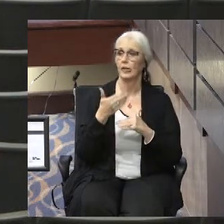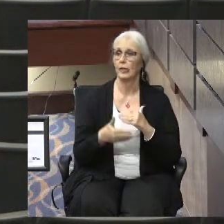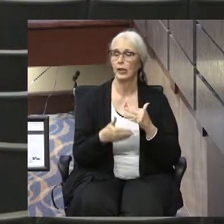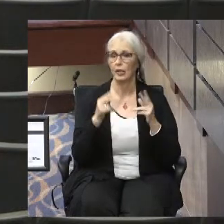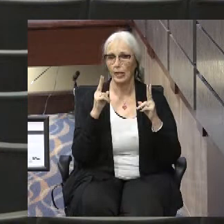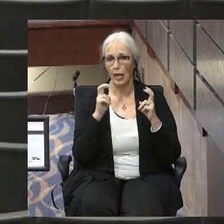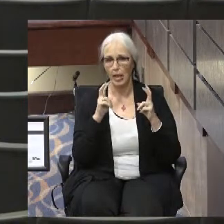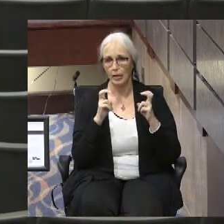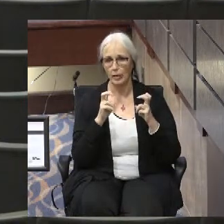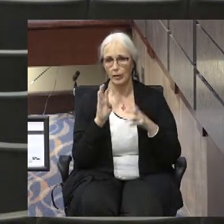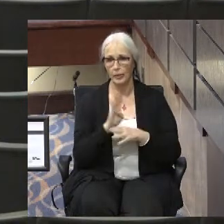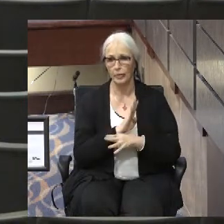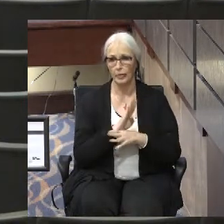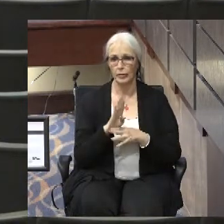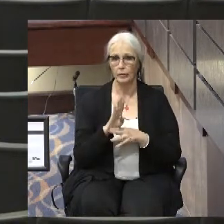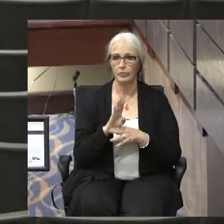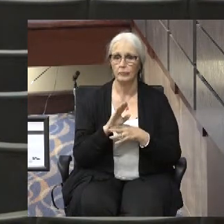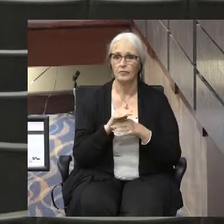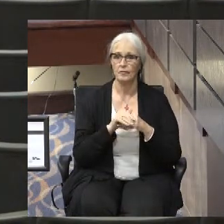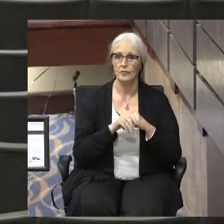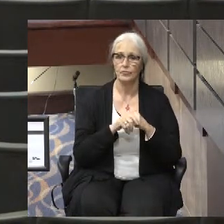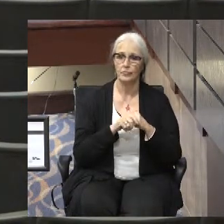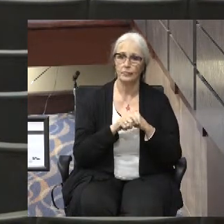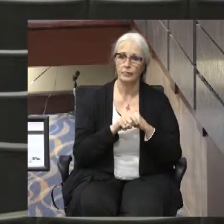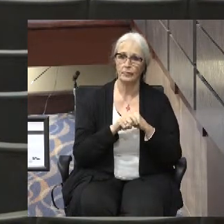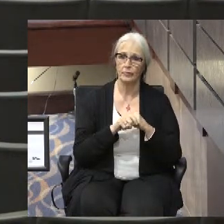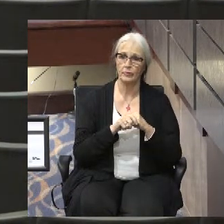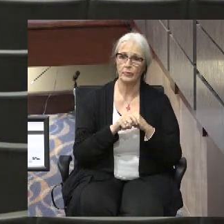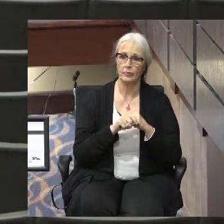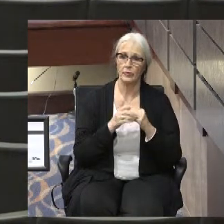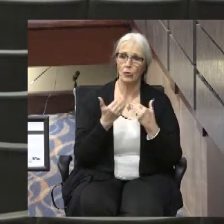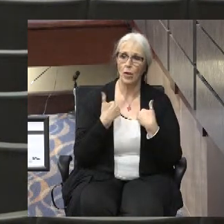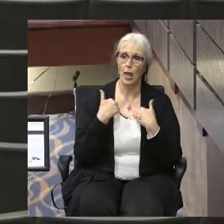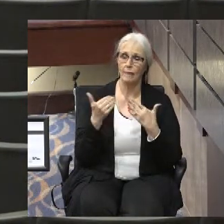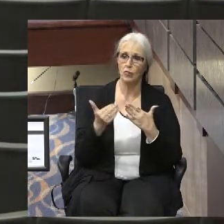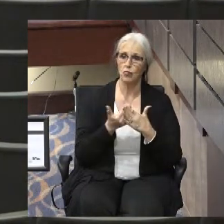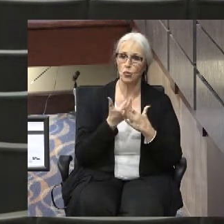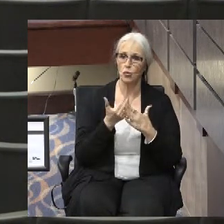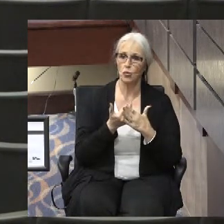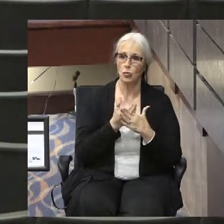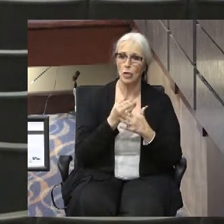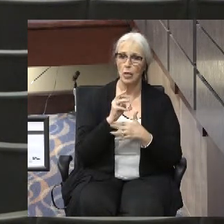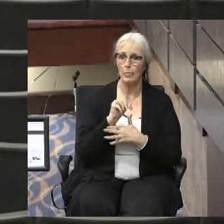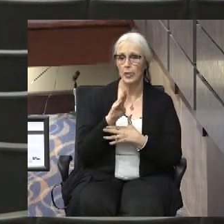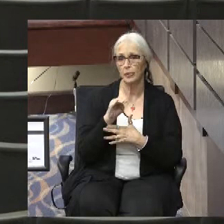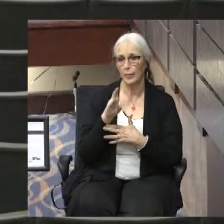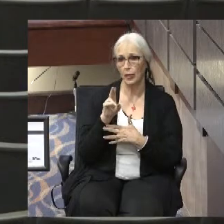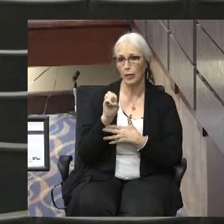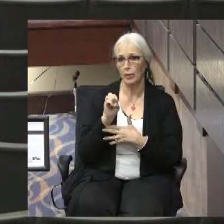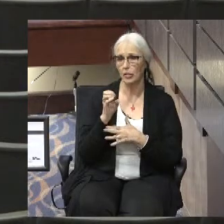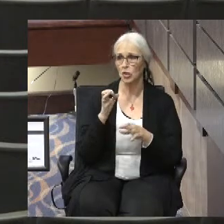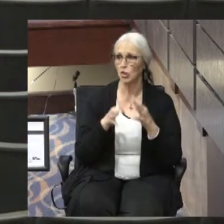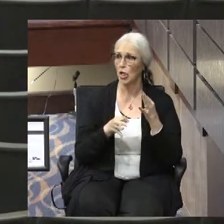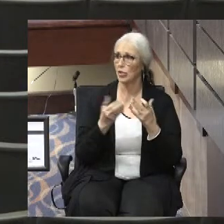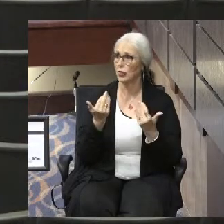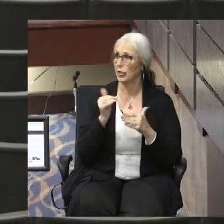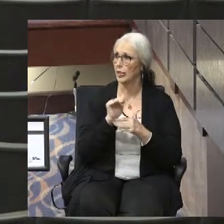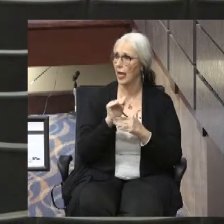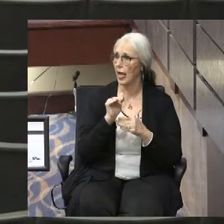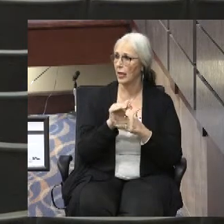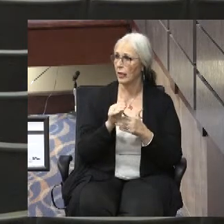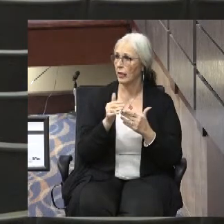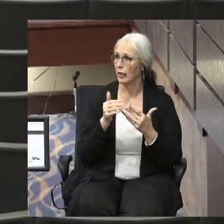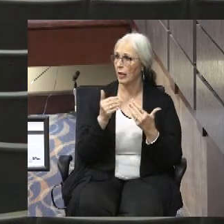business is, we're going to go a bit out of order here. And we have our new municipal judge here with us tonight. And we are going to have